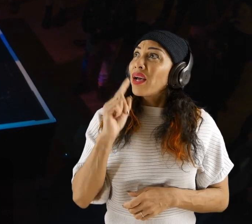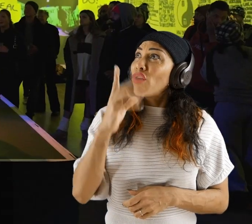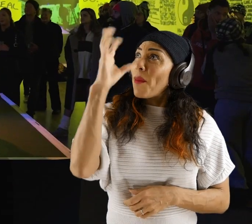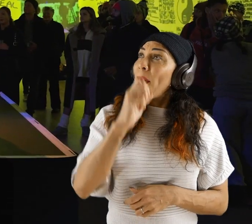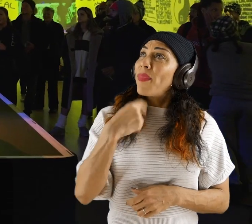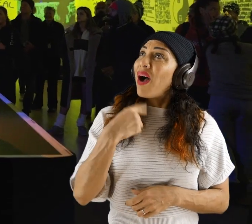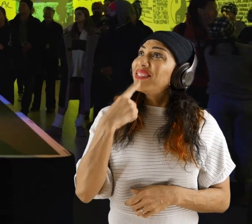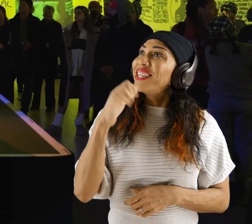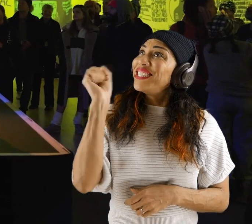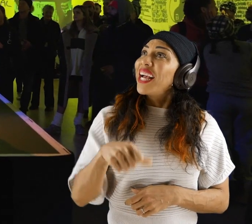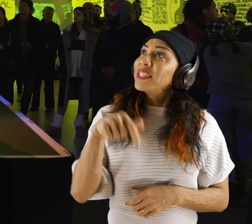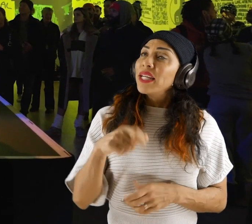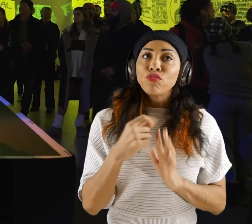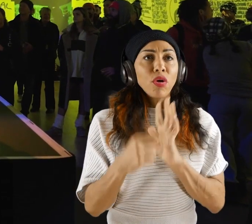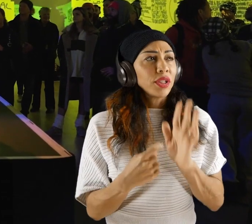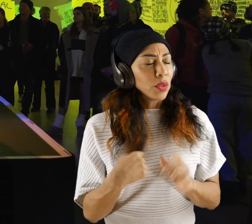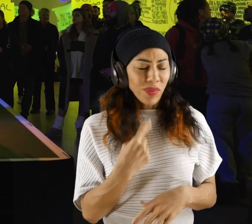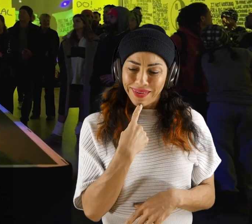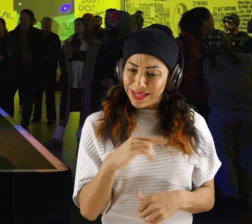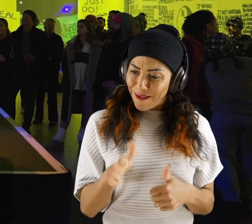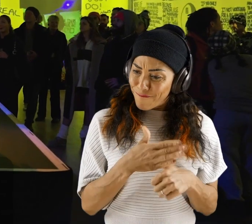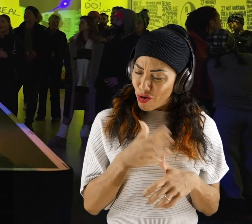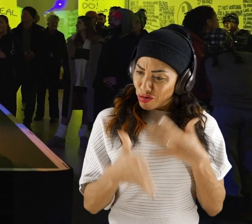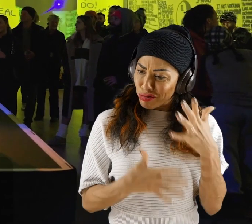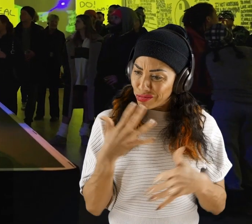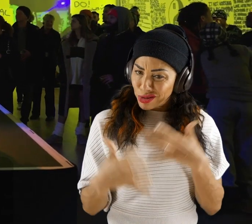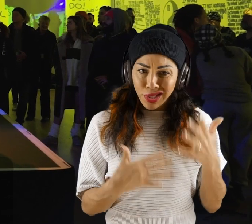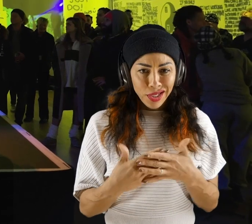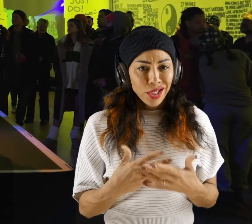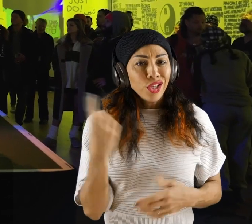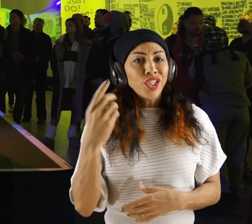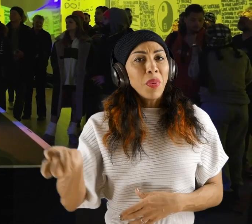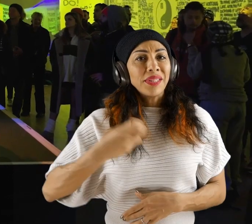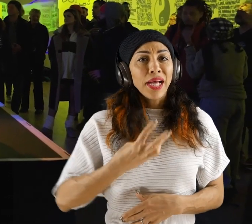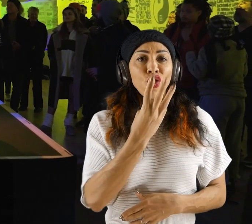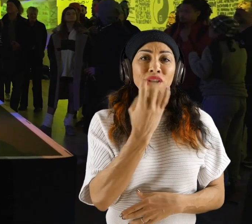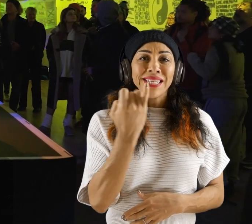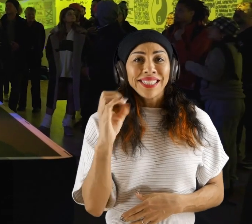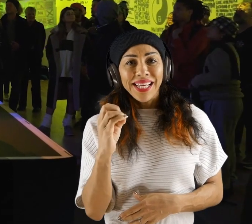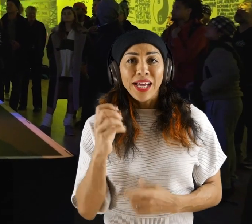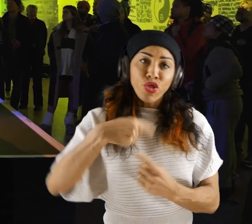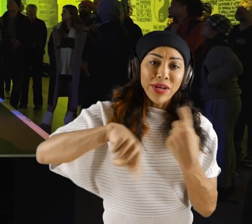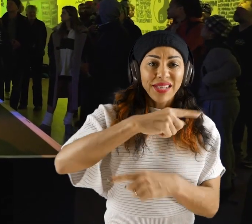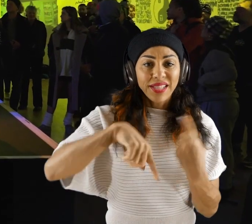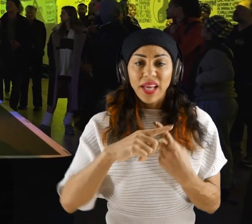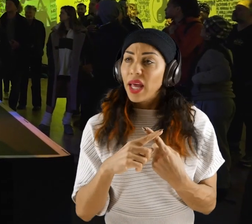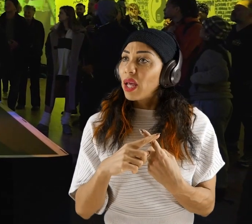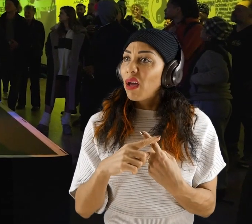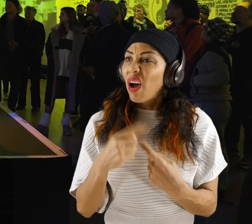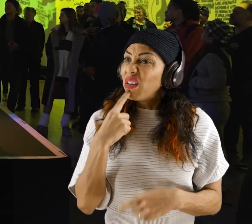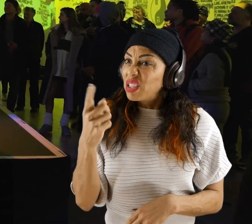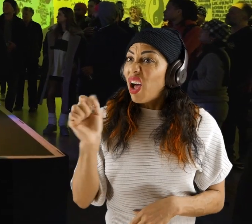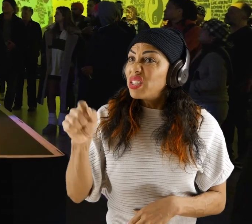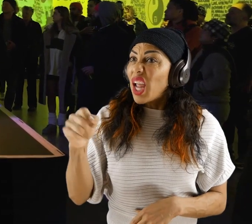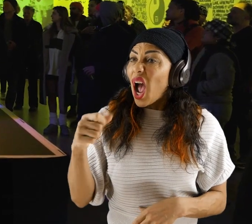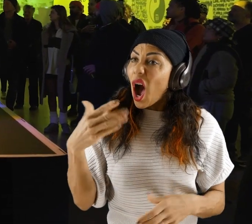What did I say first? Like, you said 360 and I'll just make something work. What was my description?